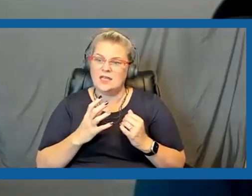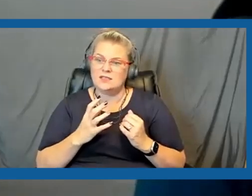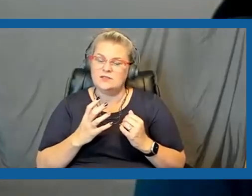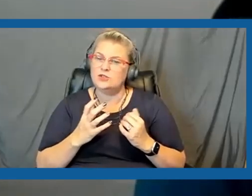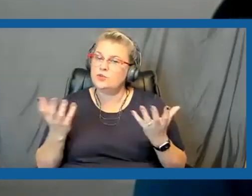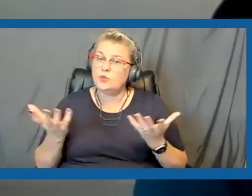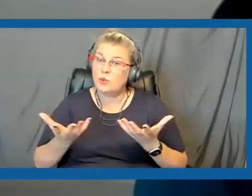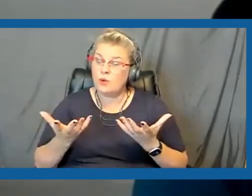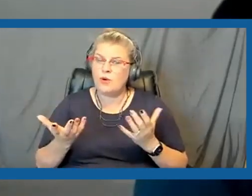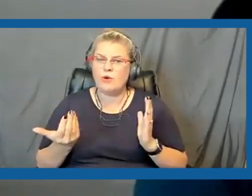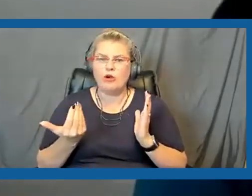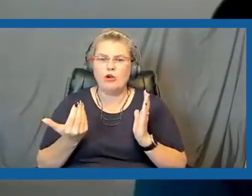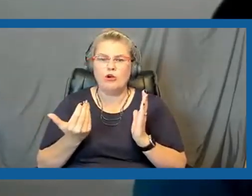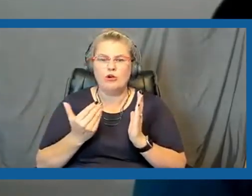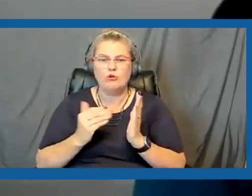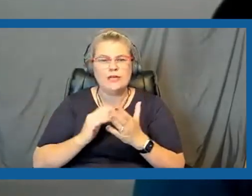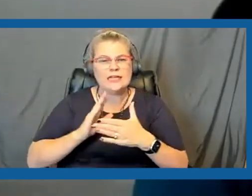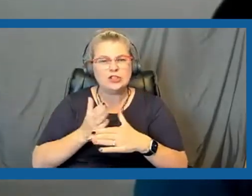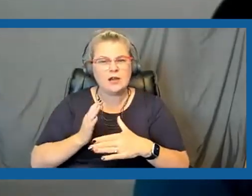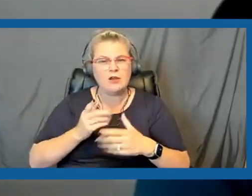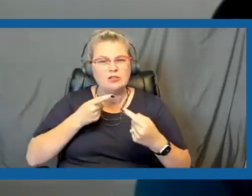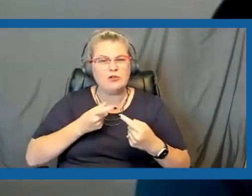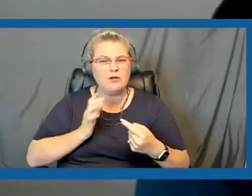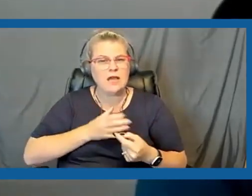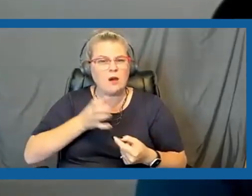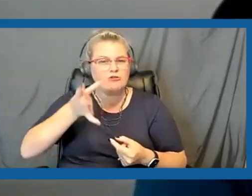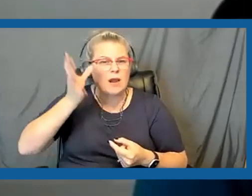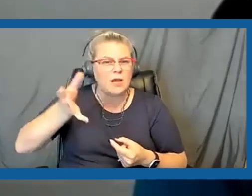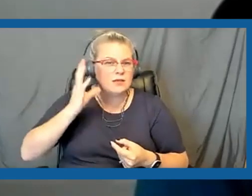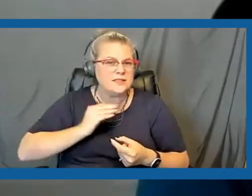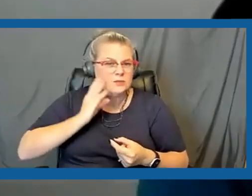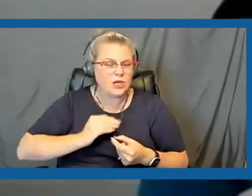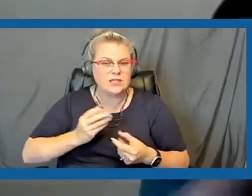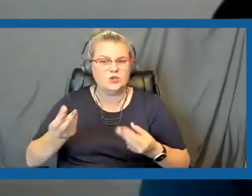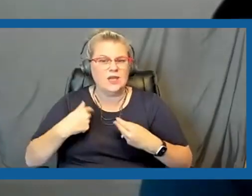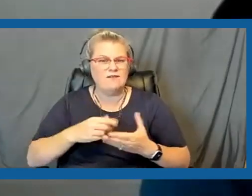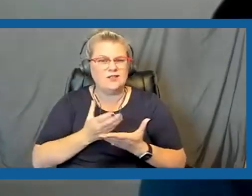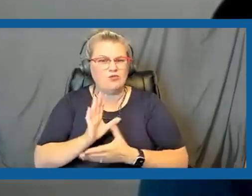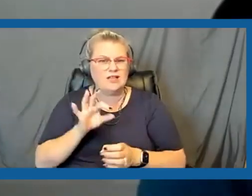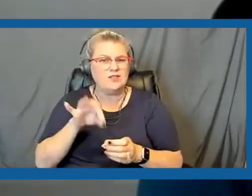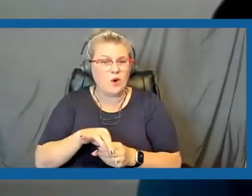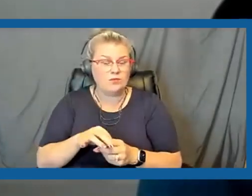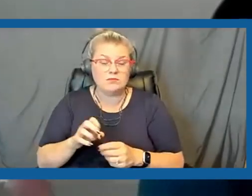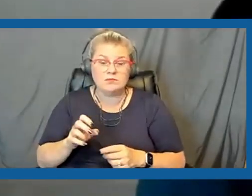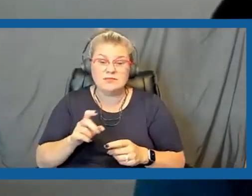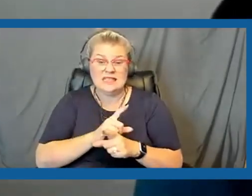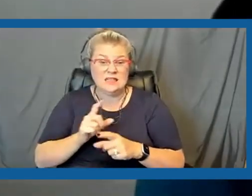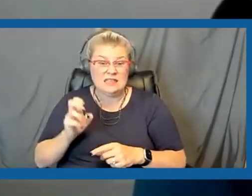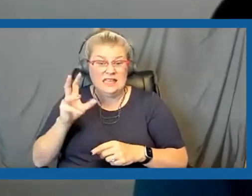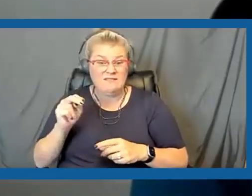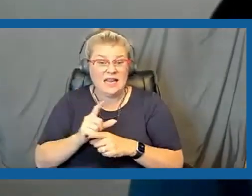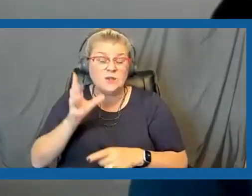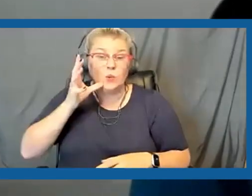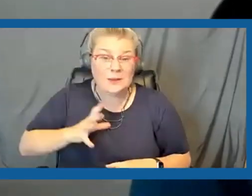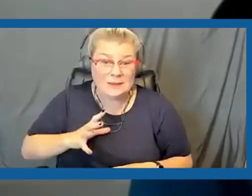the struggles that our grandparents went through to give us these rights to vote. Even just as women, we fought